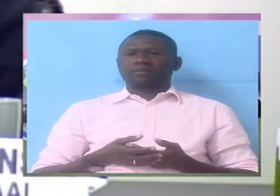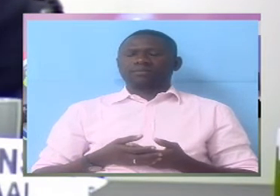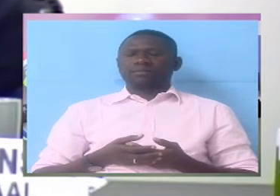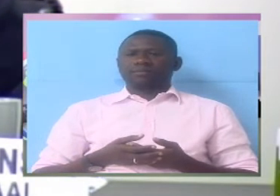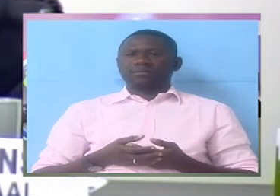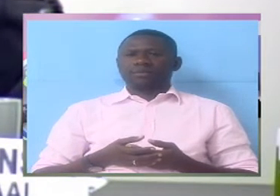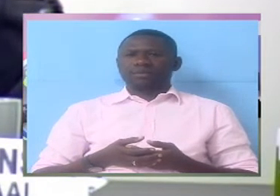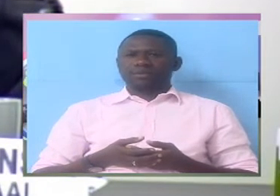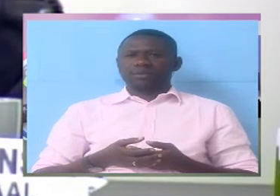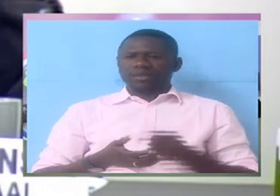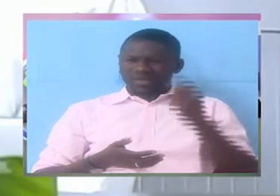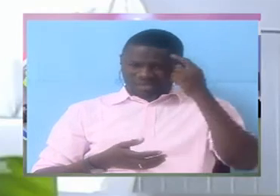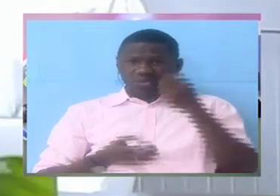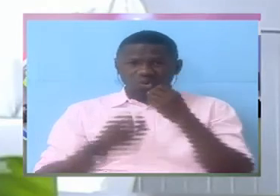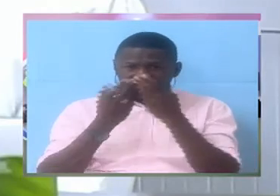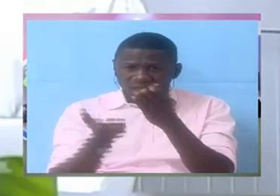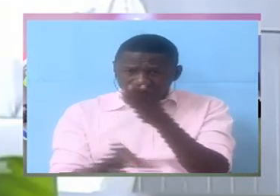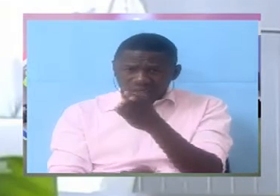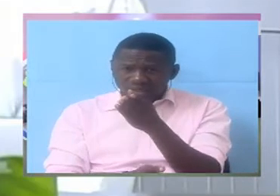Yes,